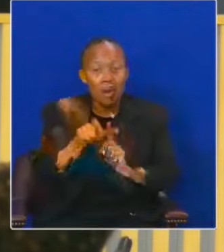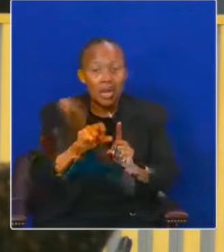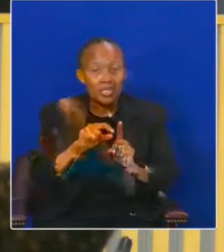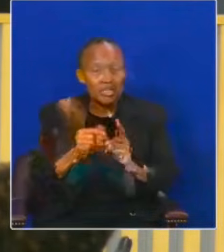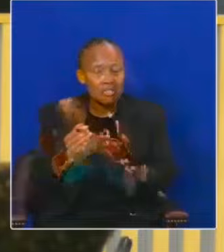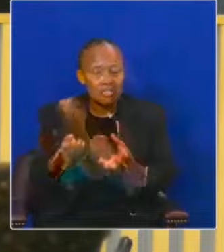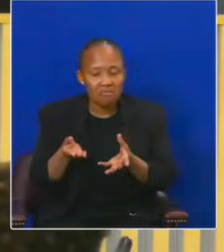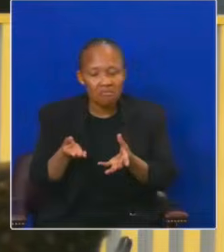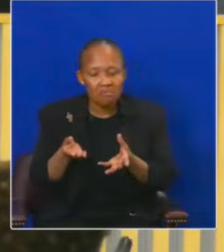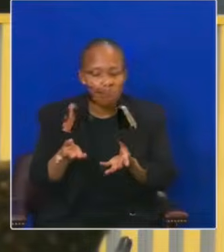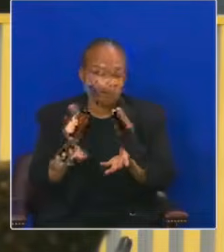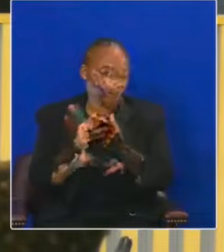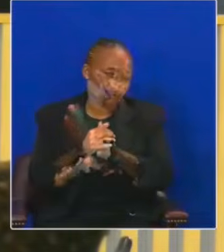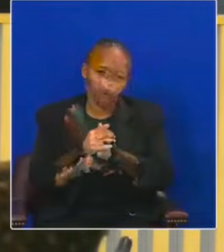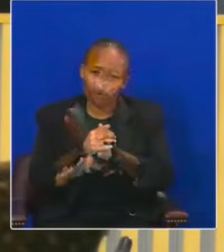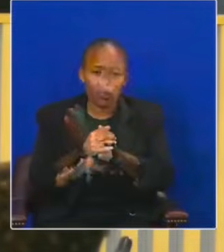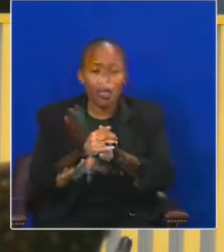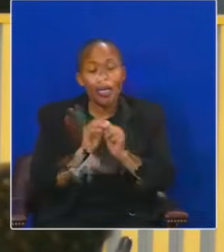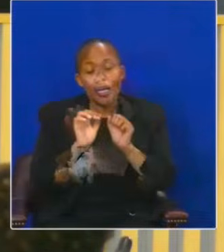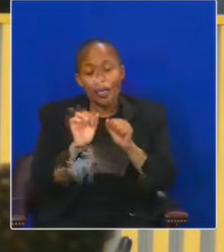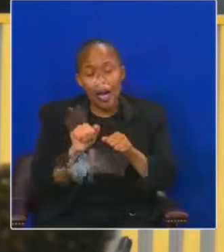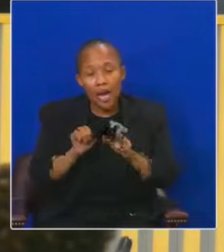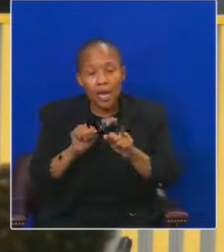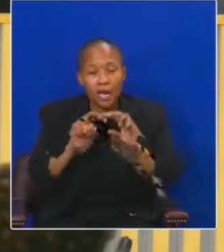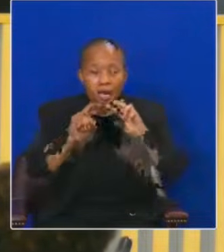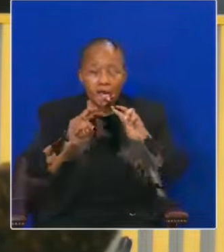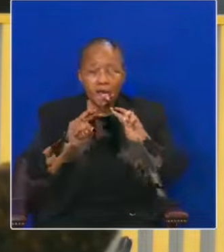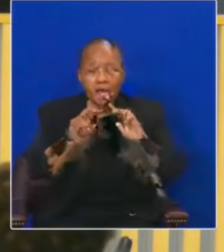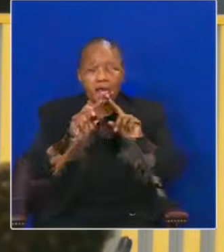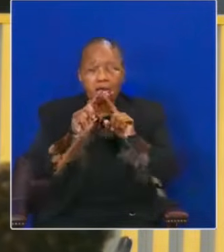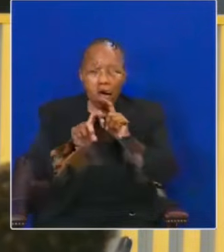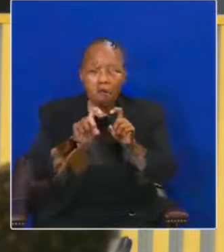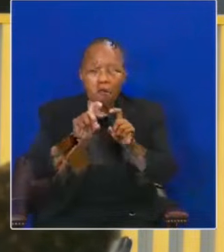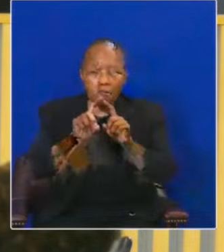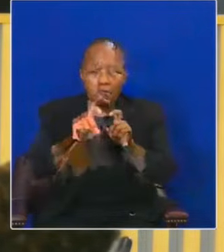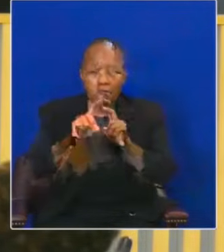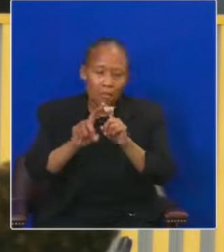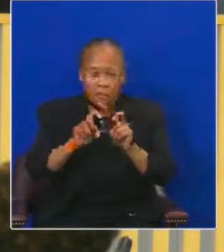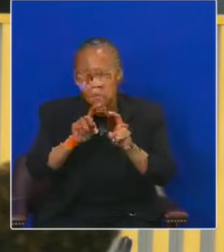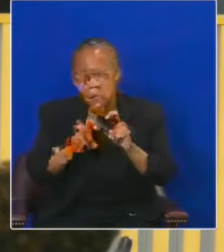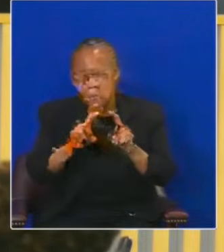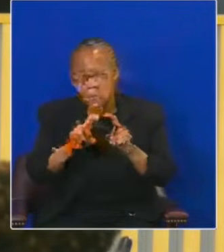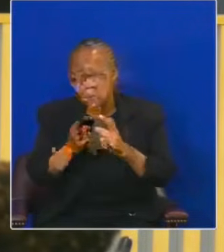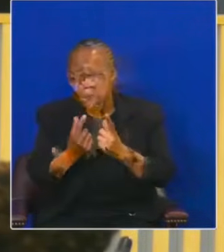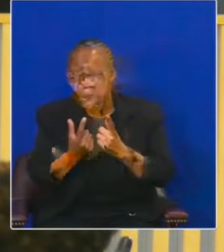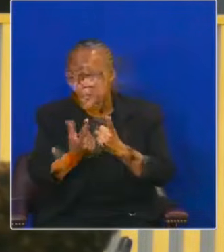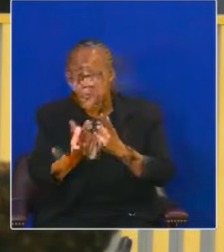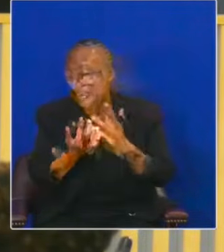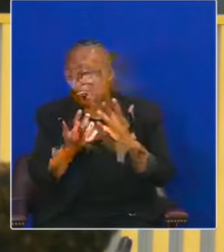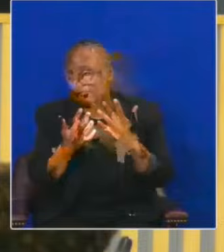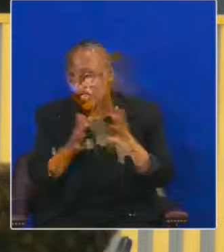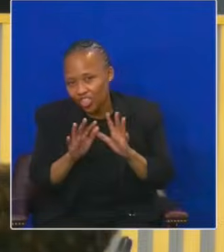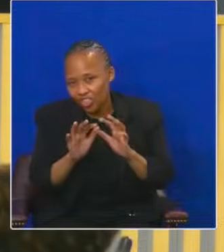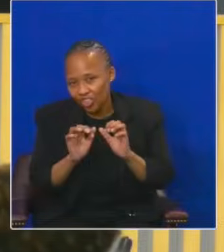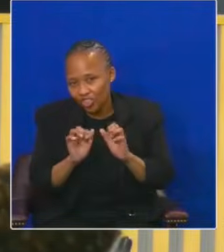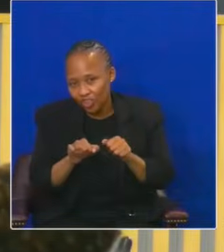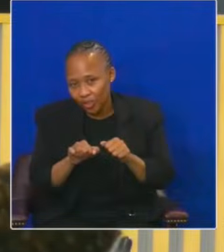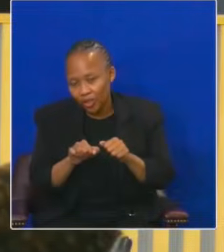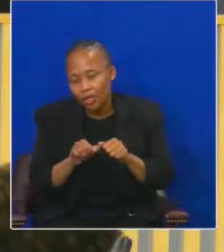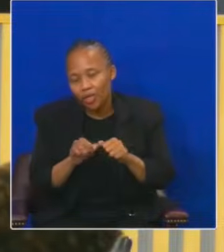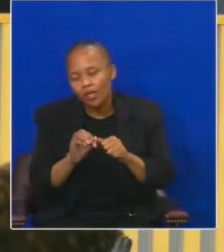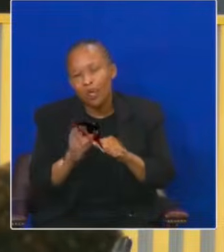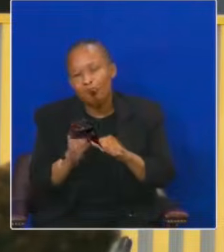Inquiries were made and phone calls were made between the DFO